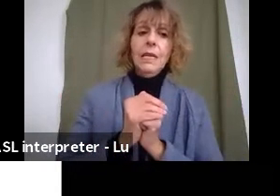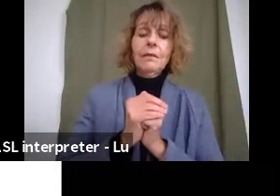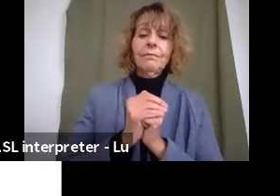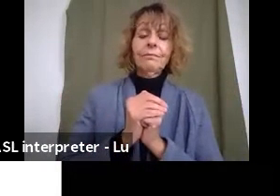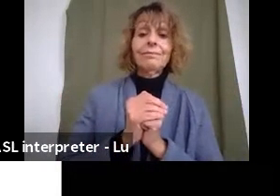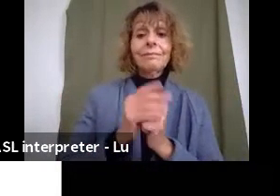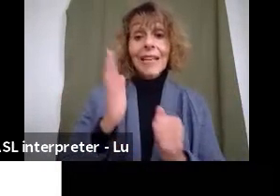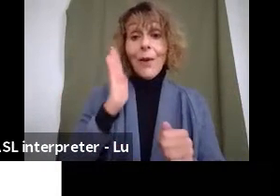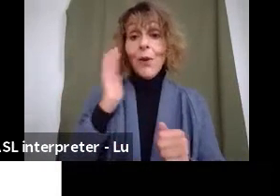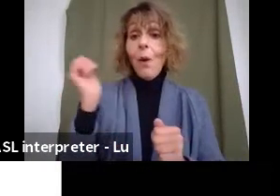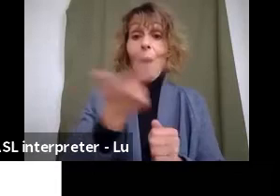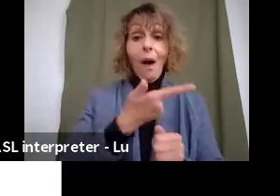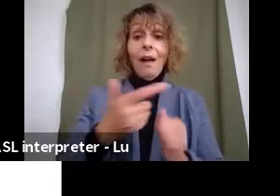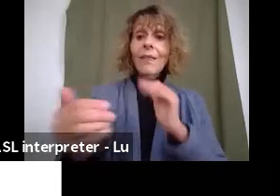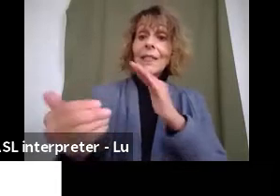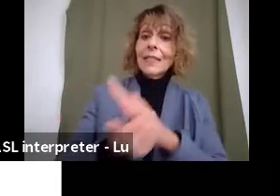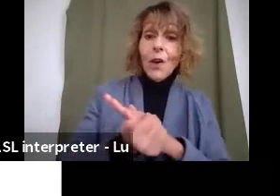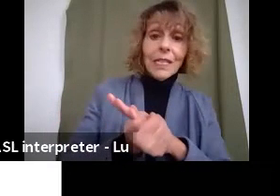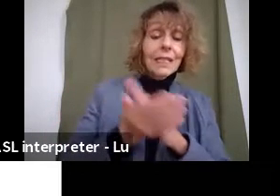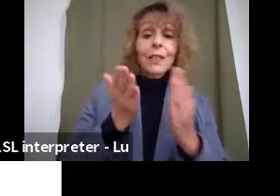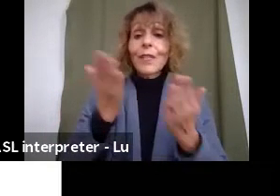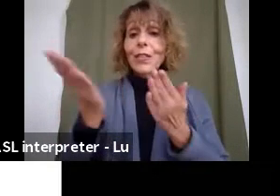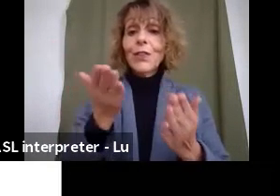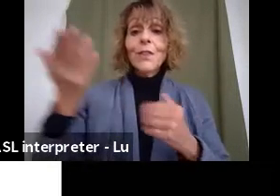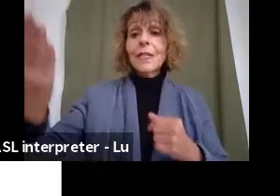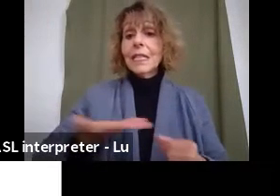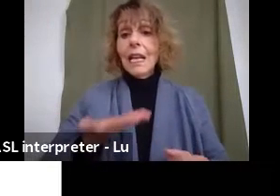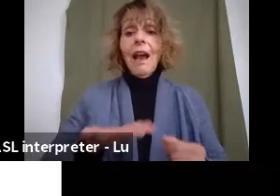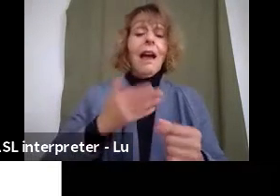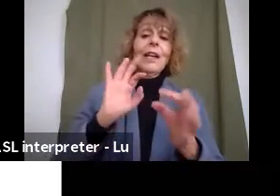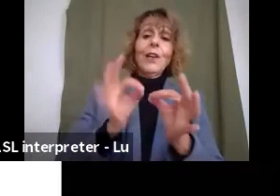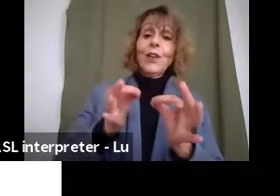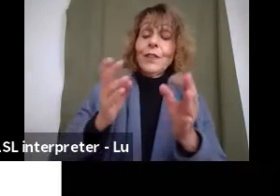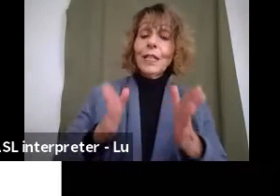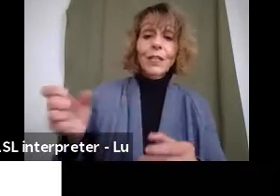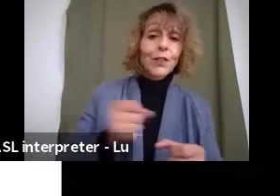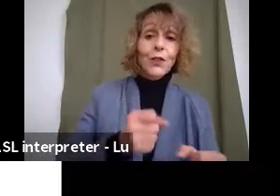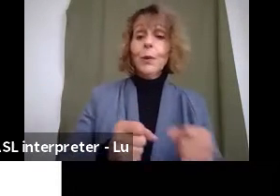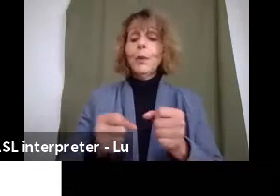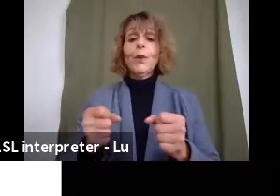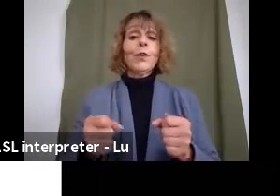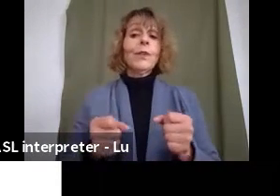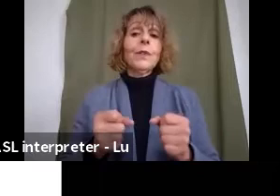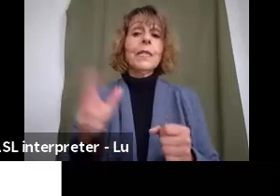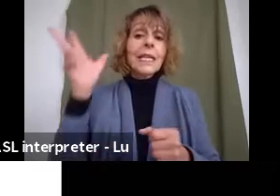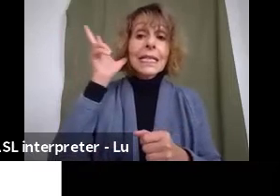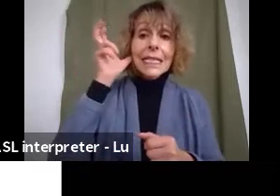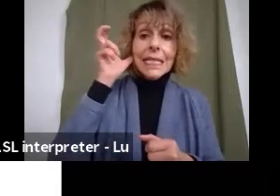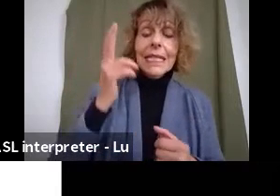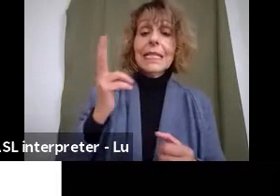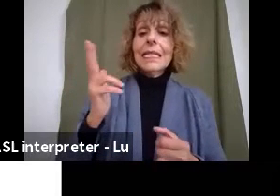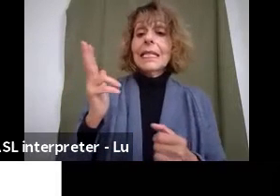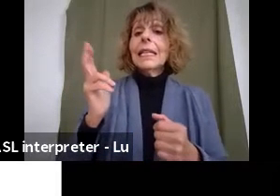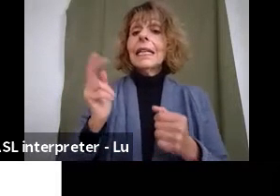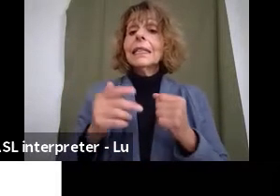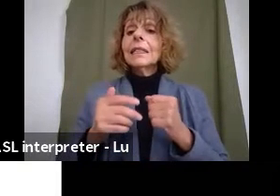money. Hiring sign language interpreters, assistive listening devices, exam tables. So there